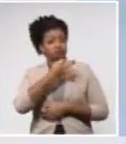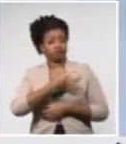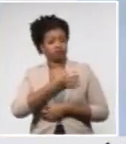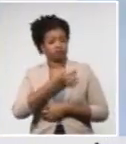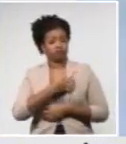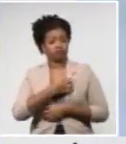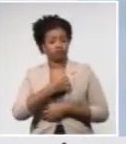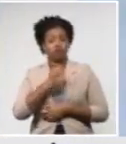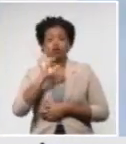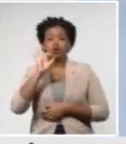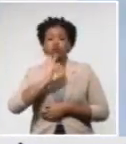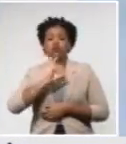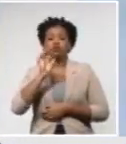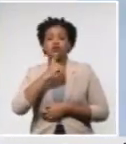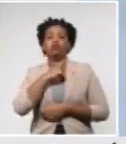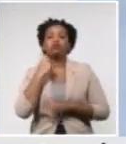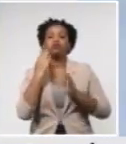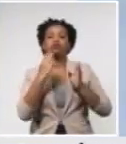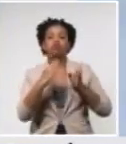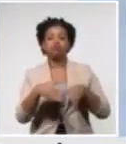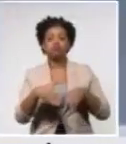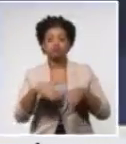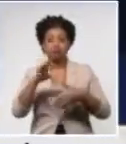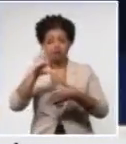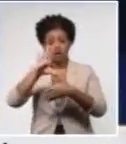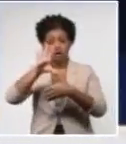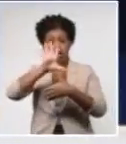keeping the 18th